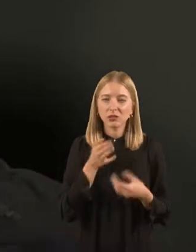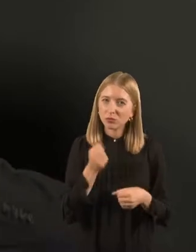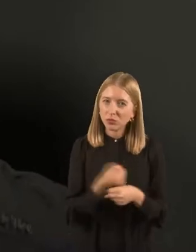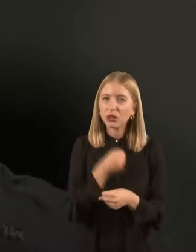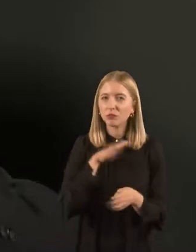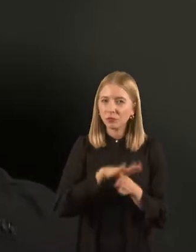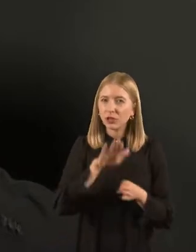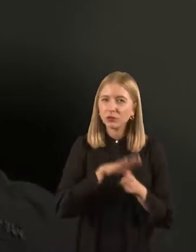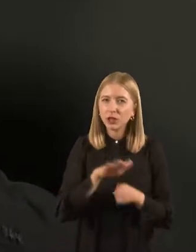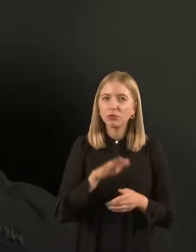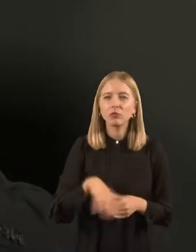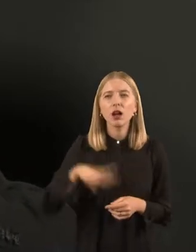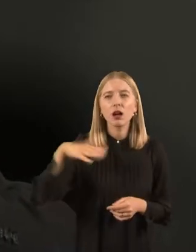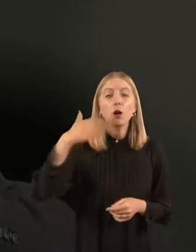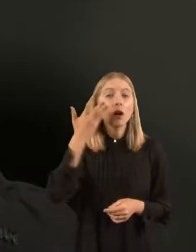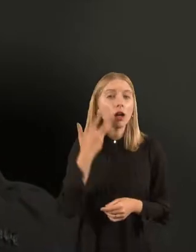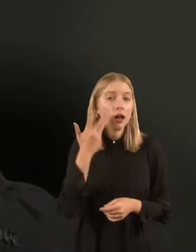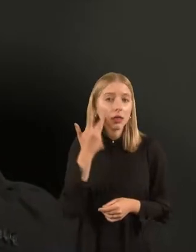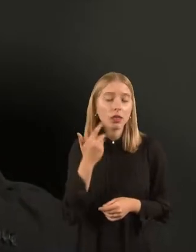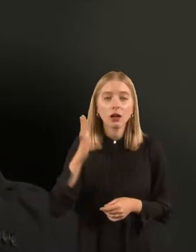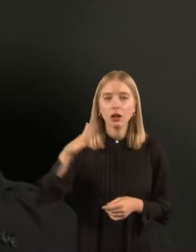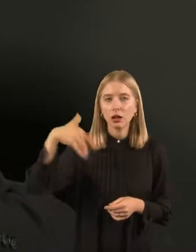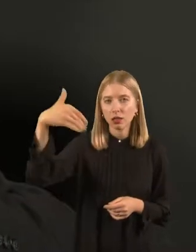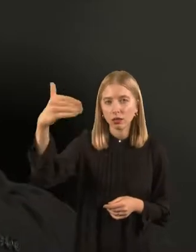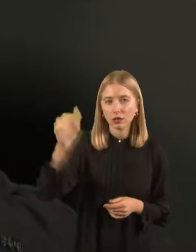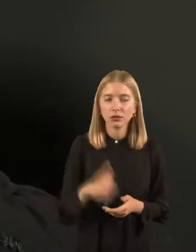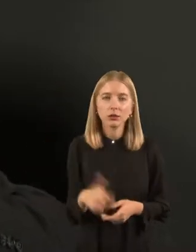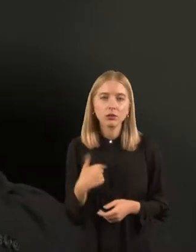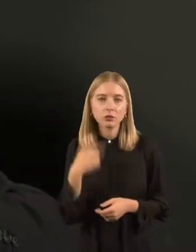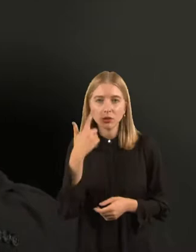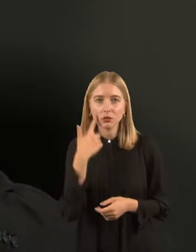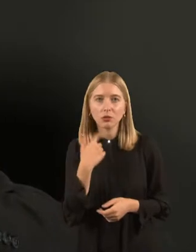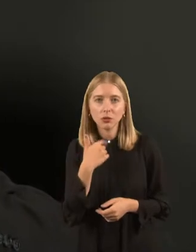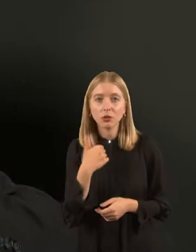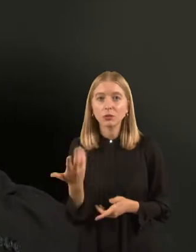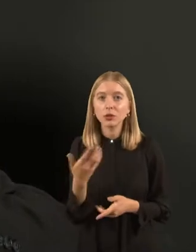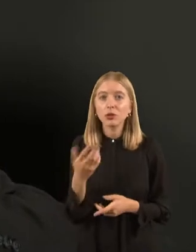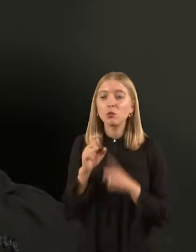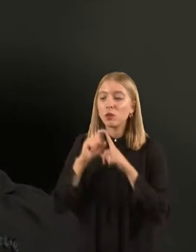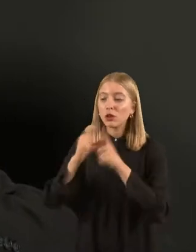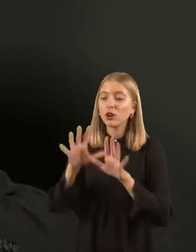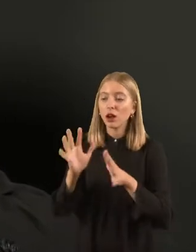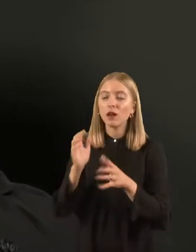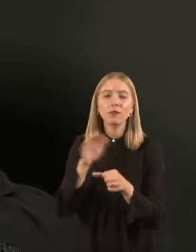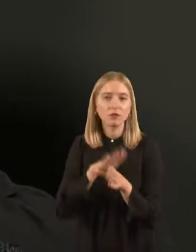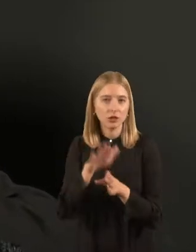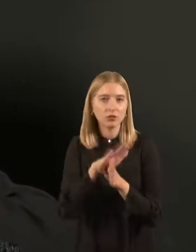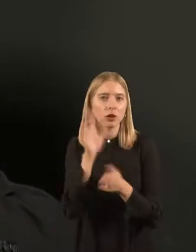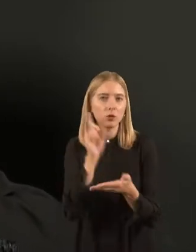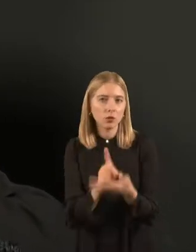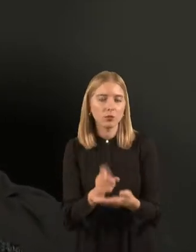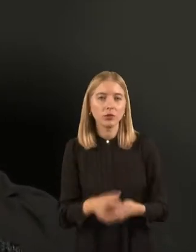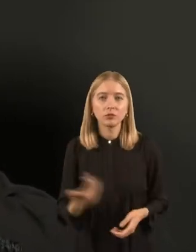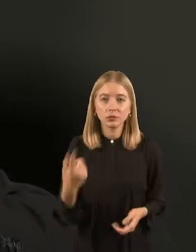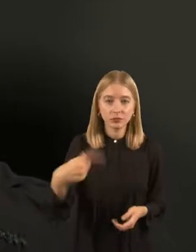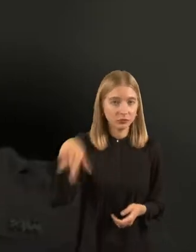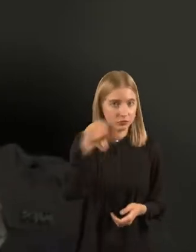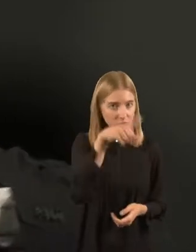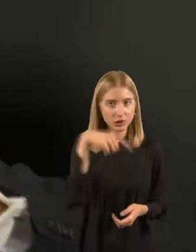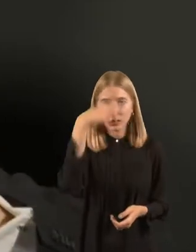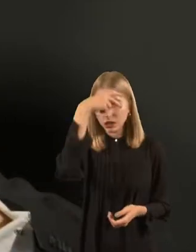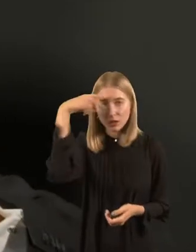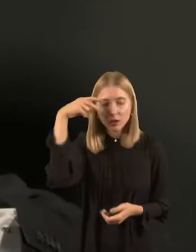that you are doing right now is going in the good direction, but you will need to increase